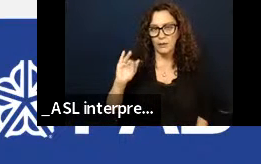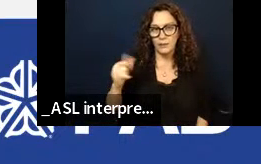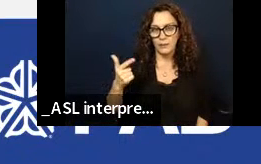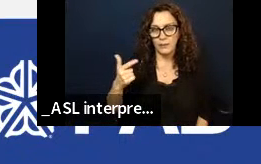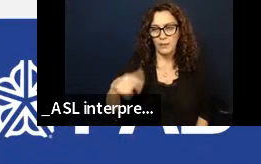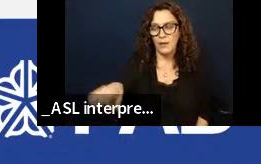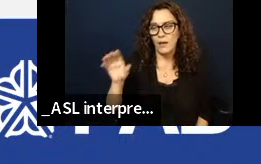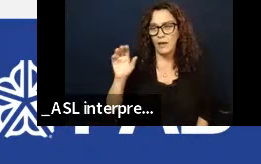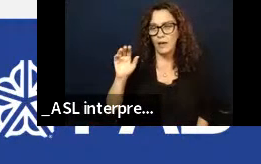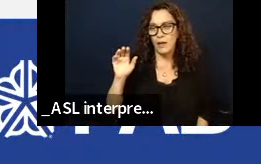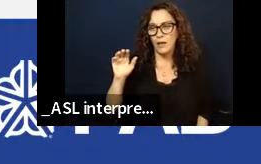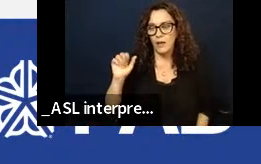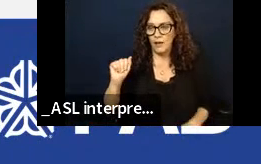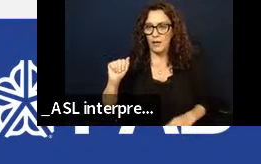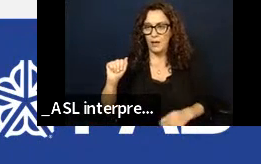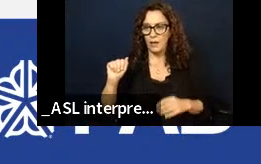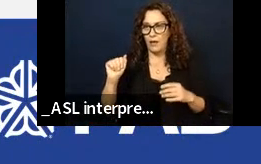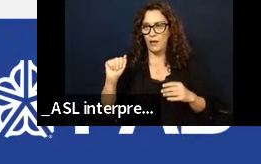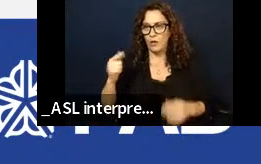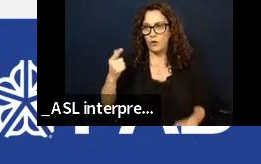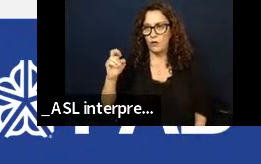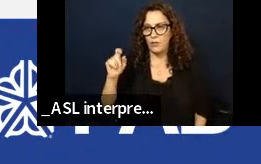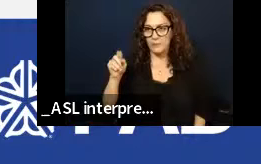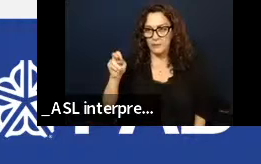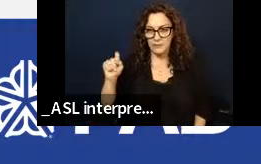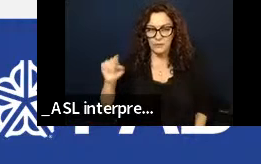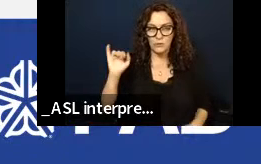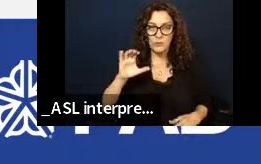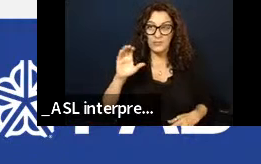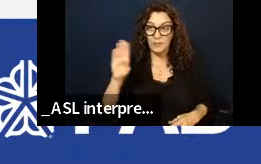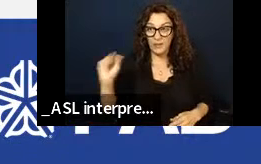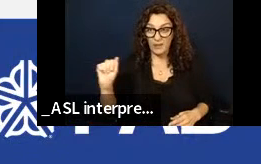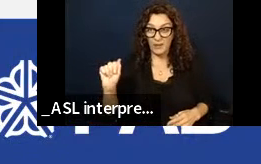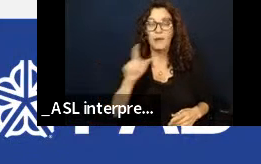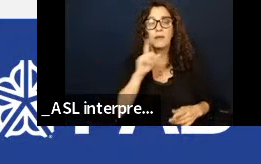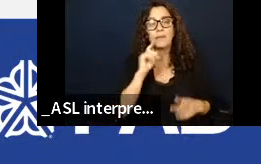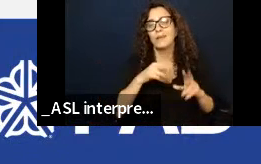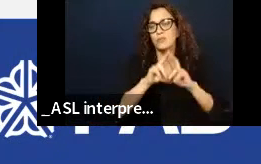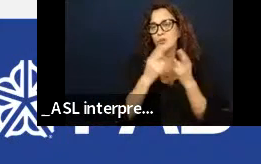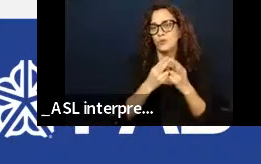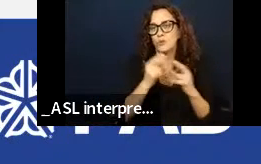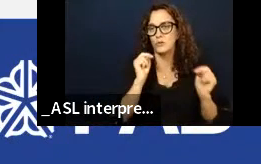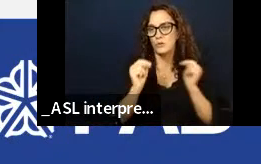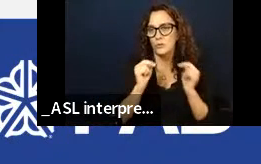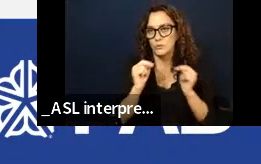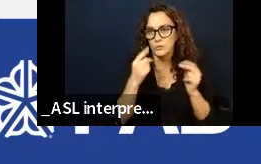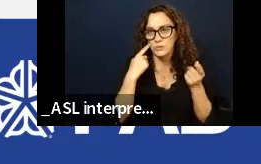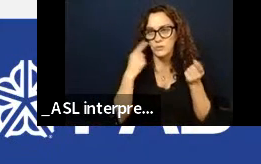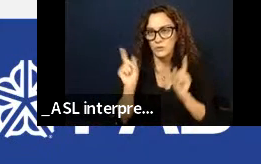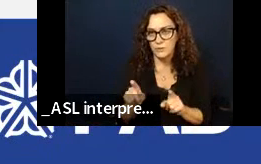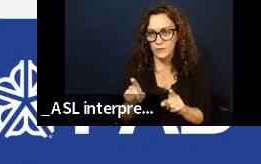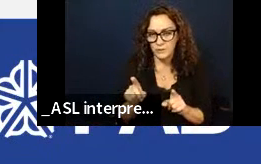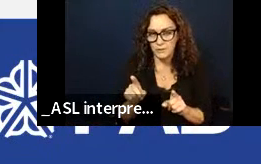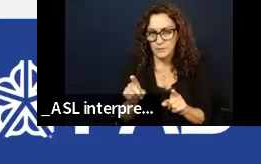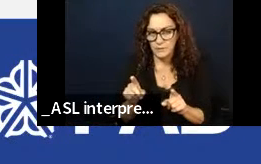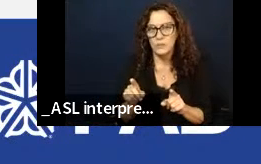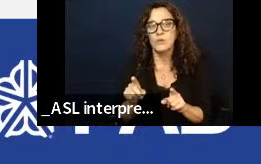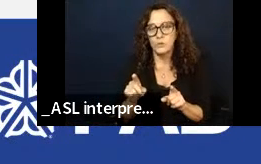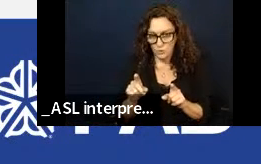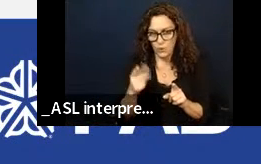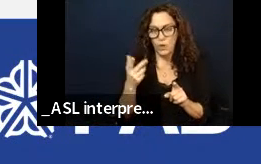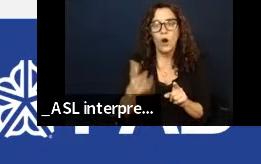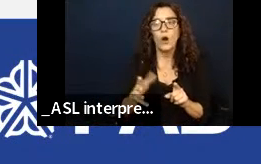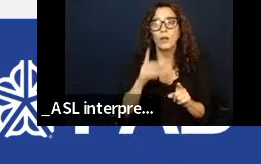the Locust Club negotiates with the city of Rochester. This was last negotiated and agreed upon for 2016